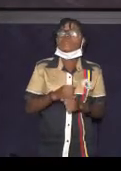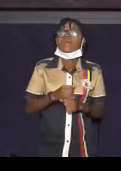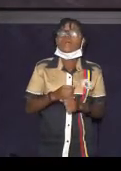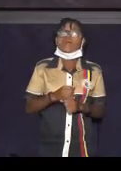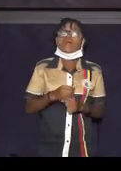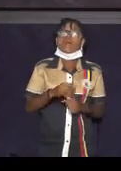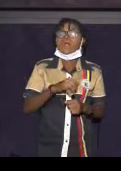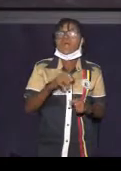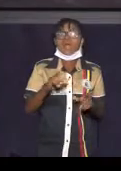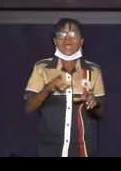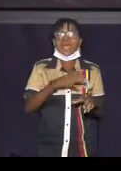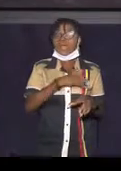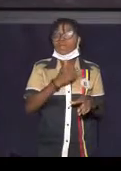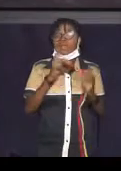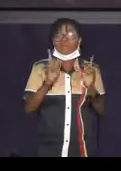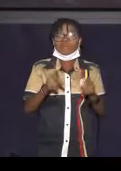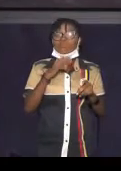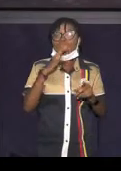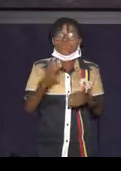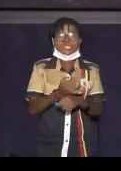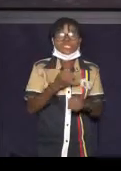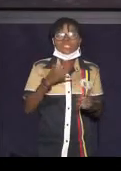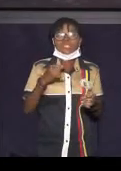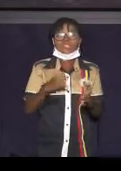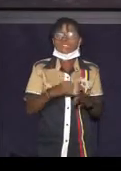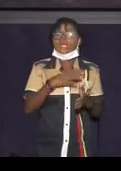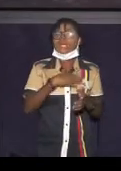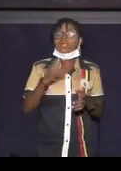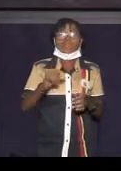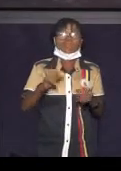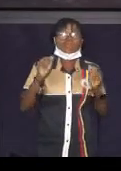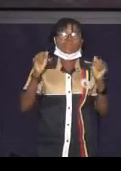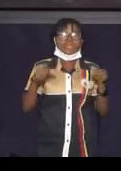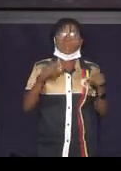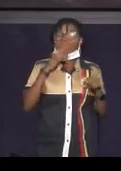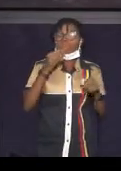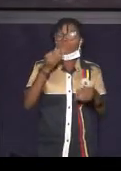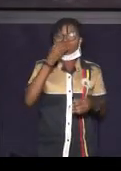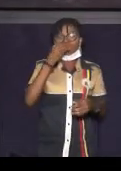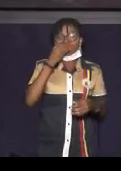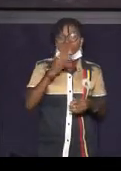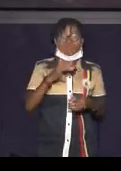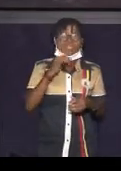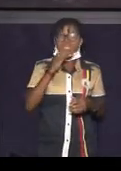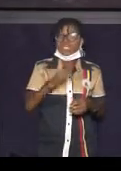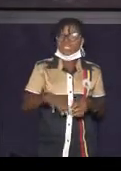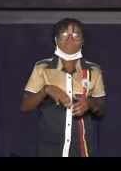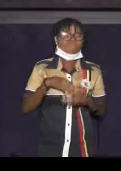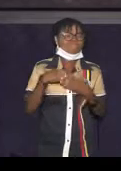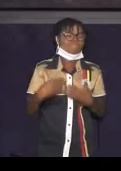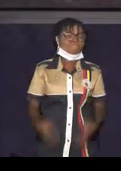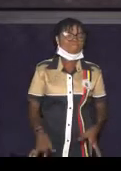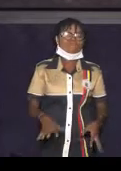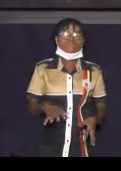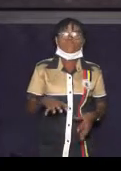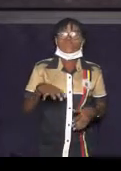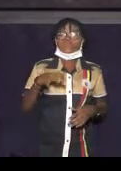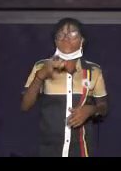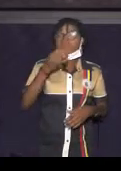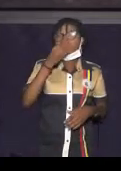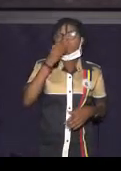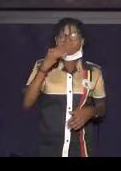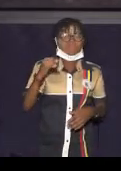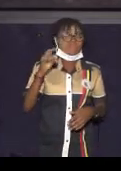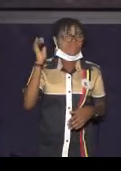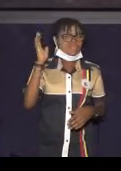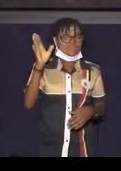of appetite after taking those drugs that are not legal. Some will lack appetite. They will not feel like eating.